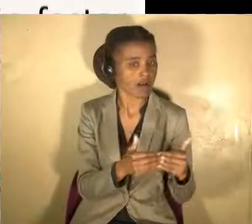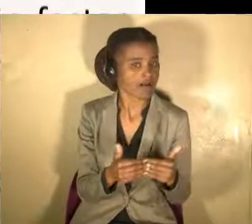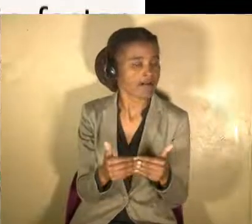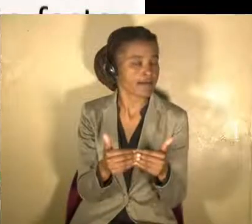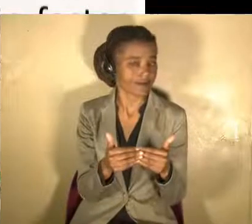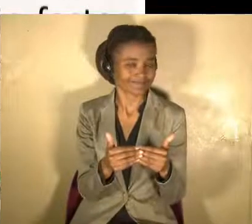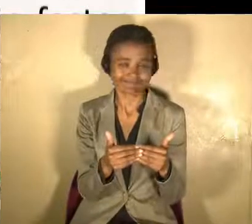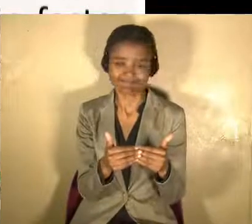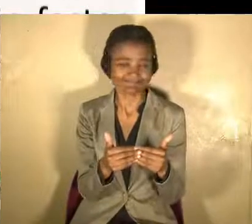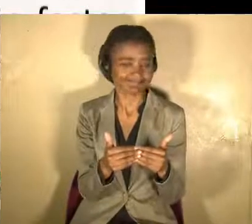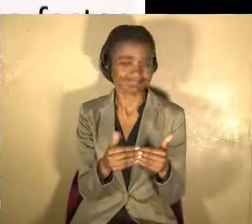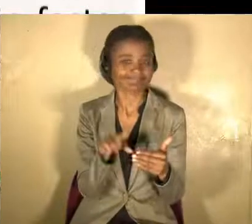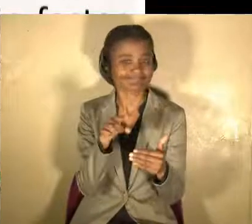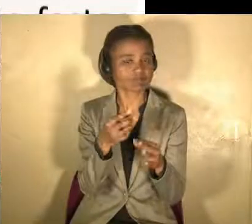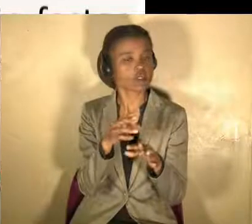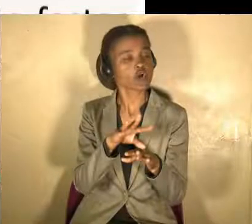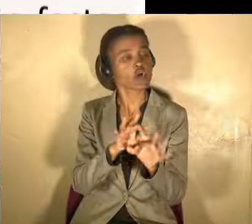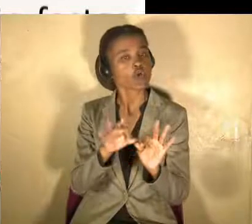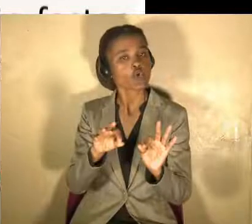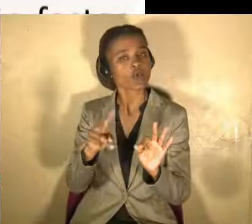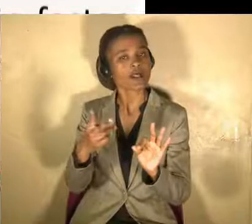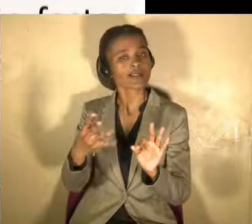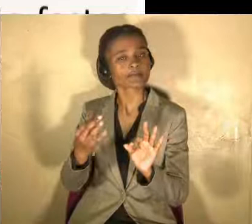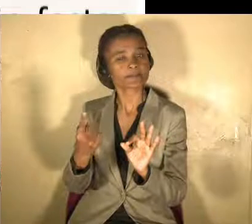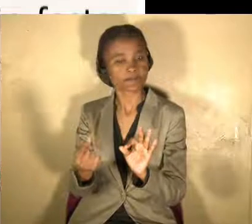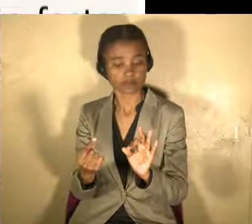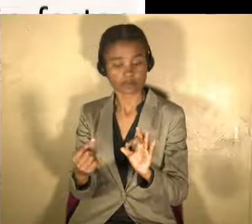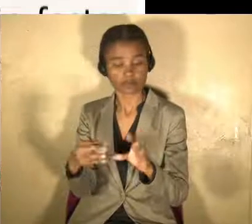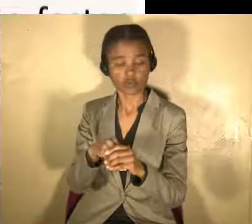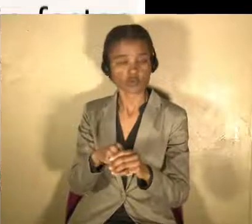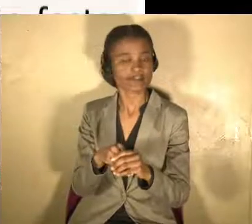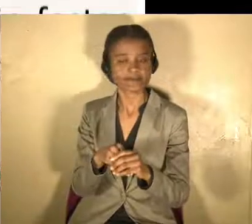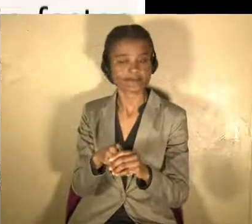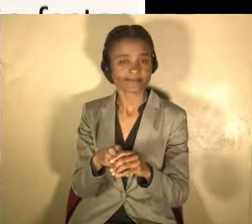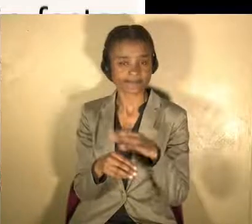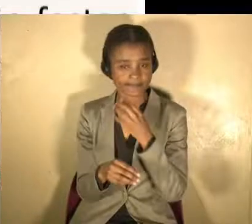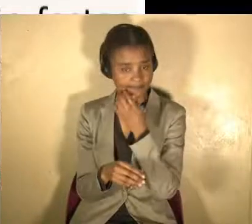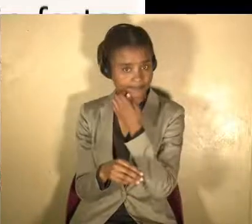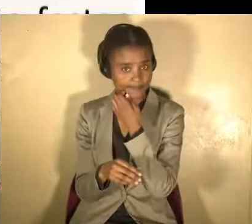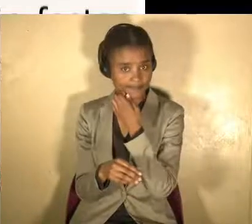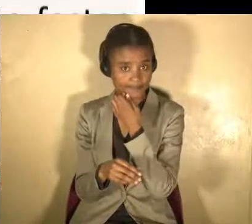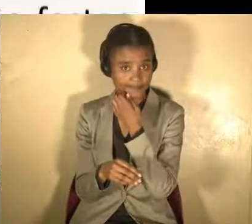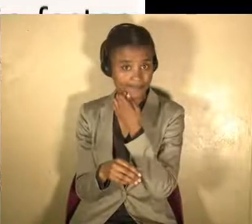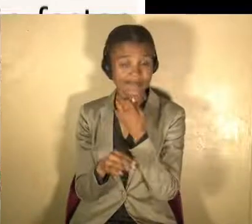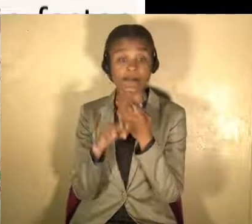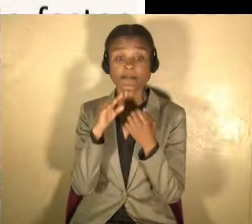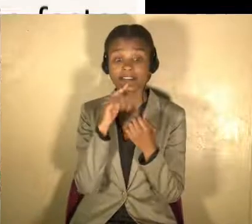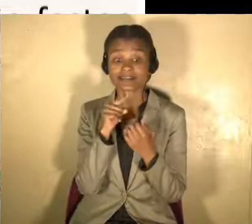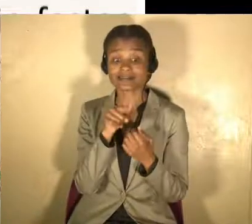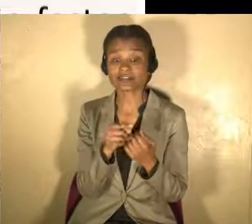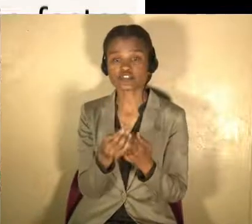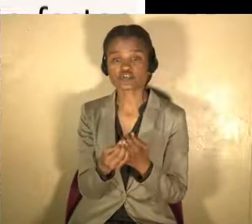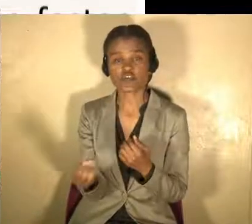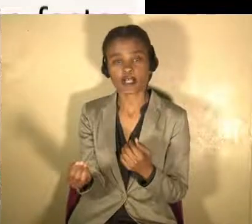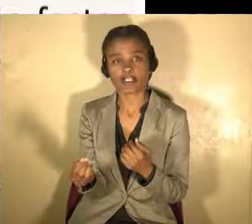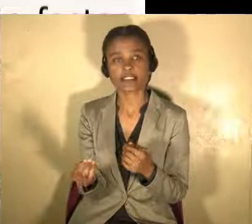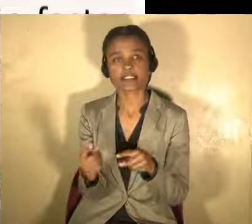such a child will then be catered for in the amendment of clause